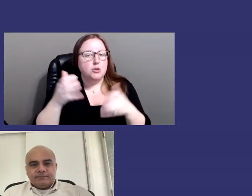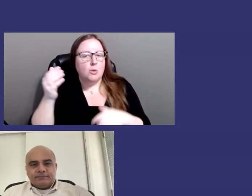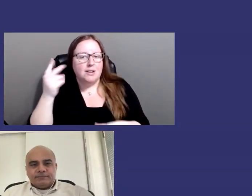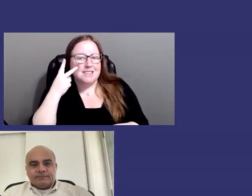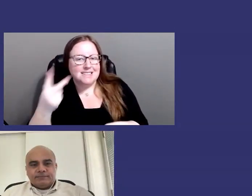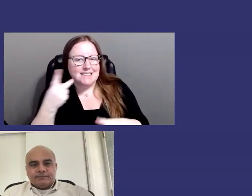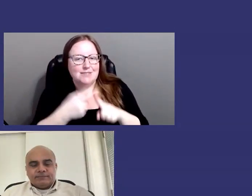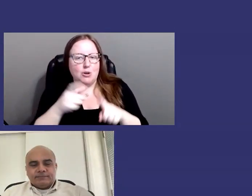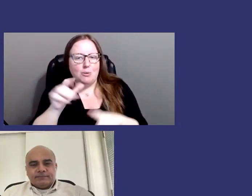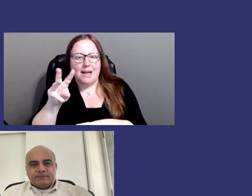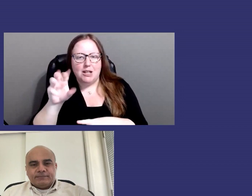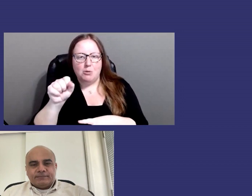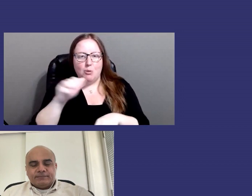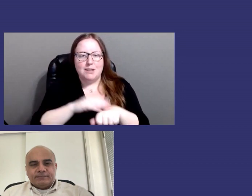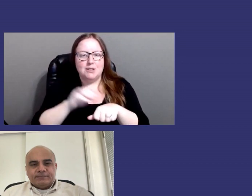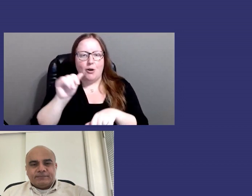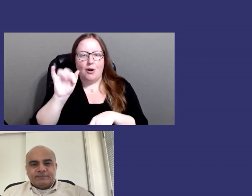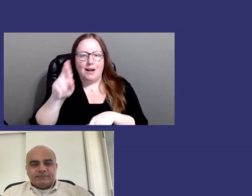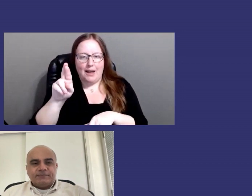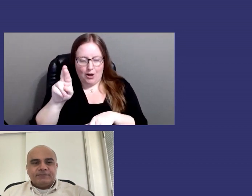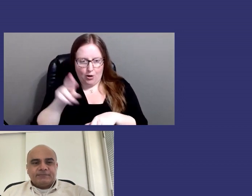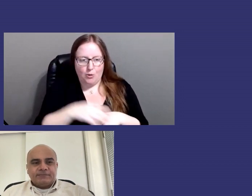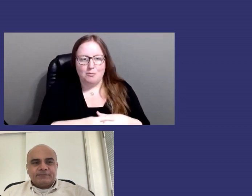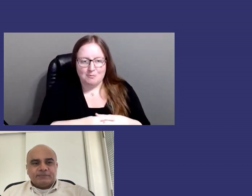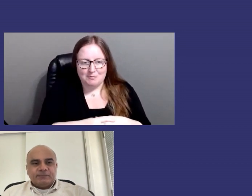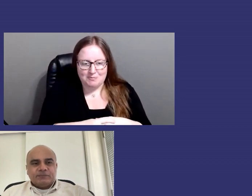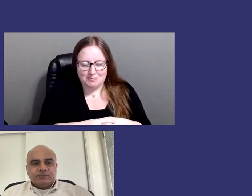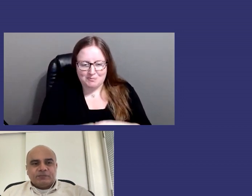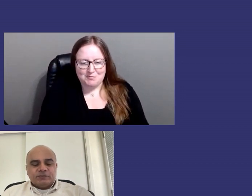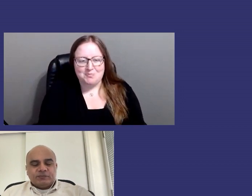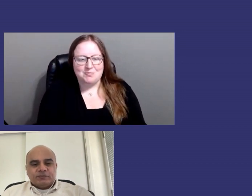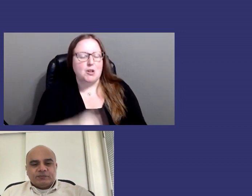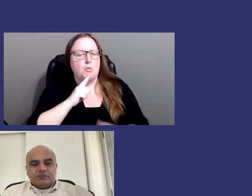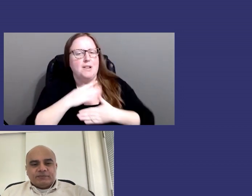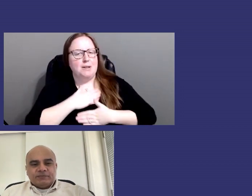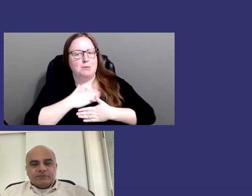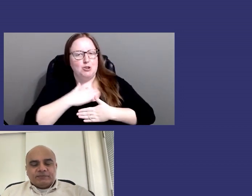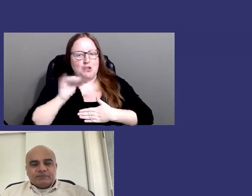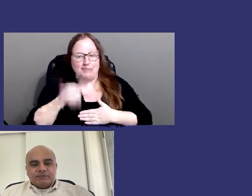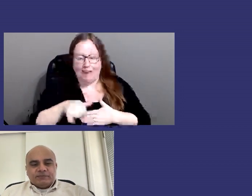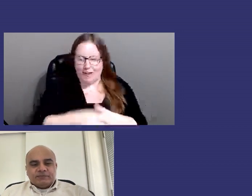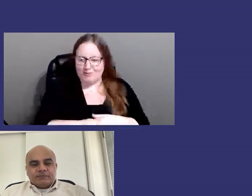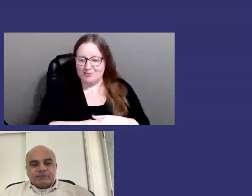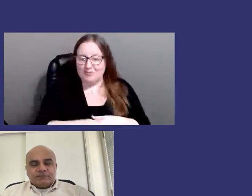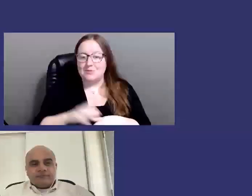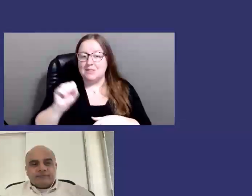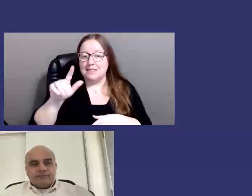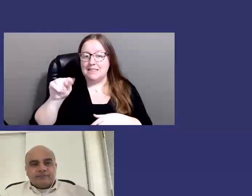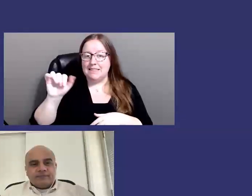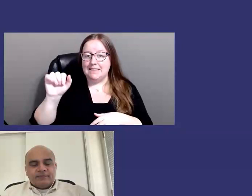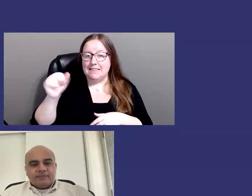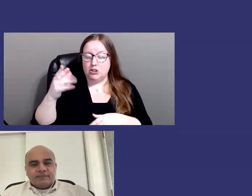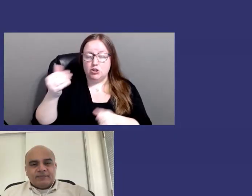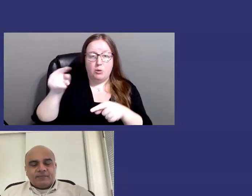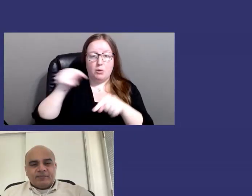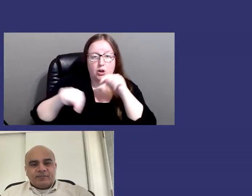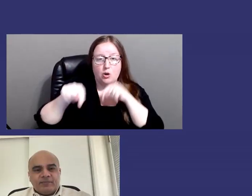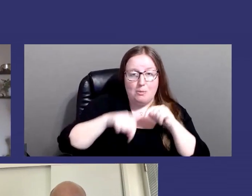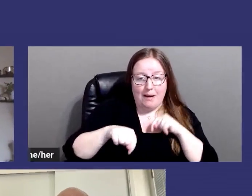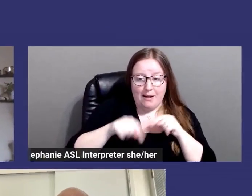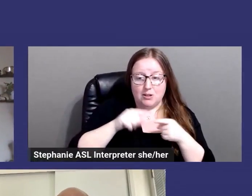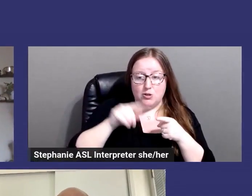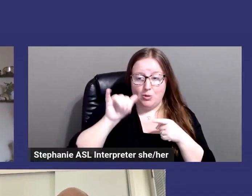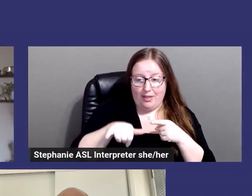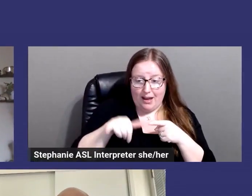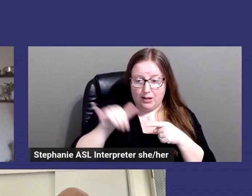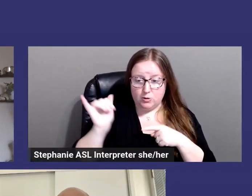from AWS on air so we can bring you the program you want. Really appreciate that. So Satish, I want to get back to that